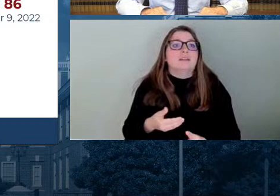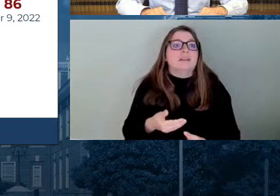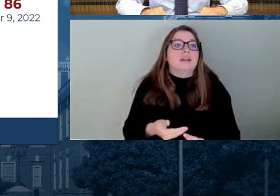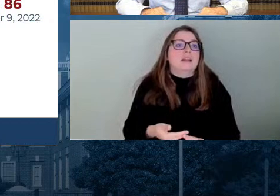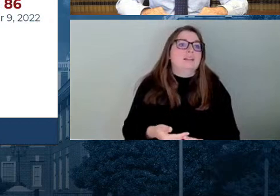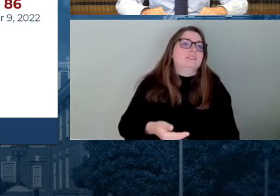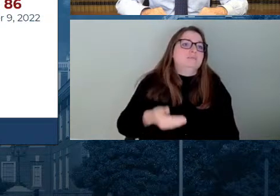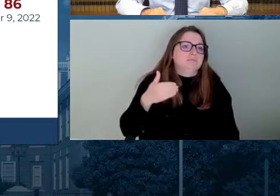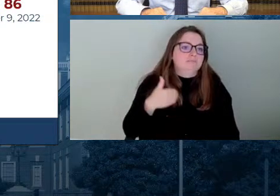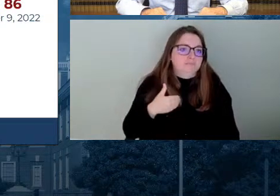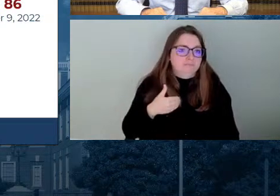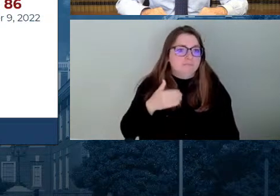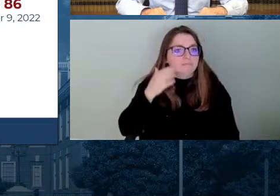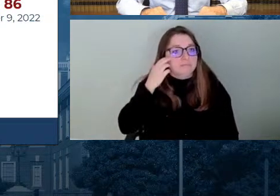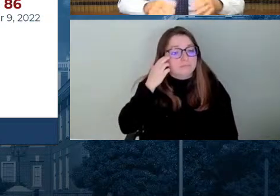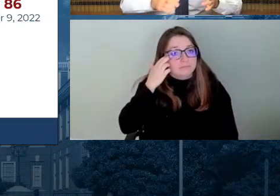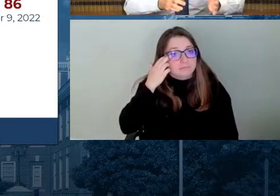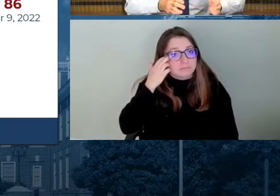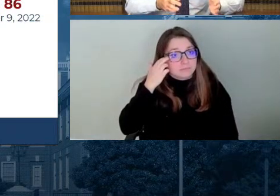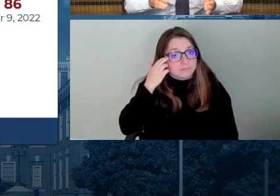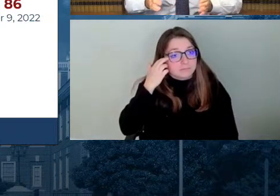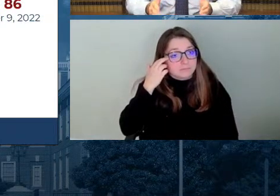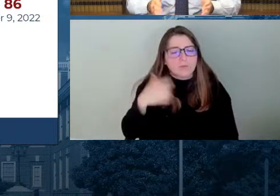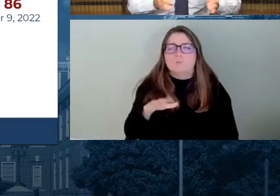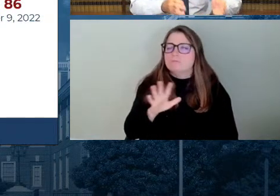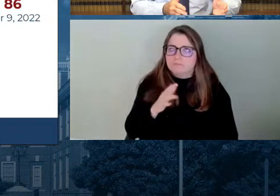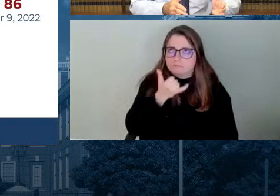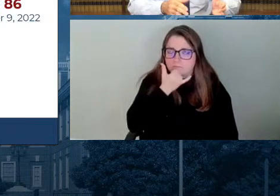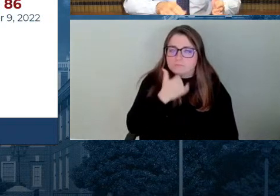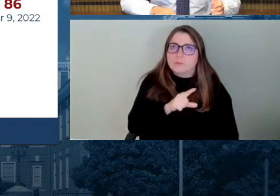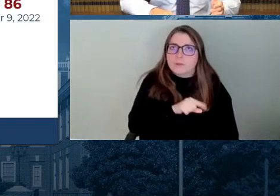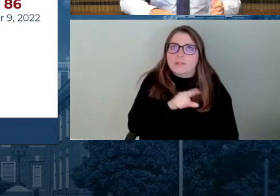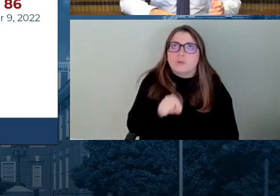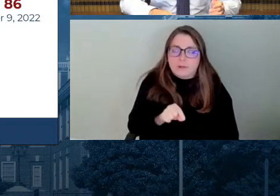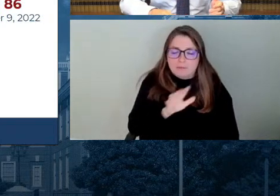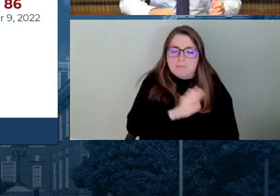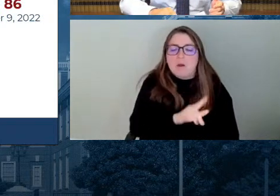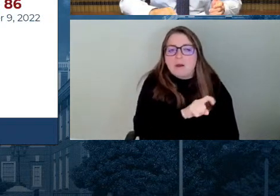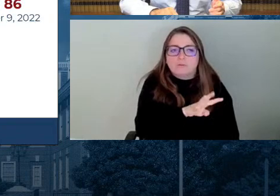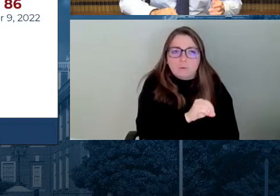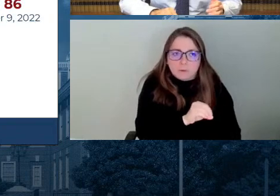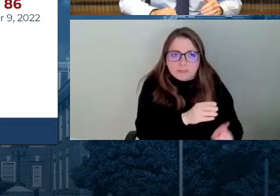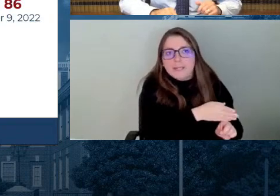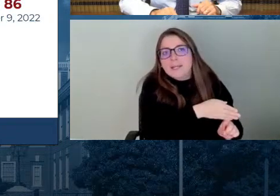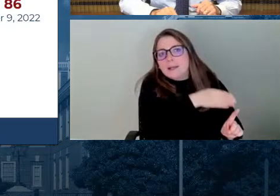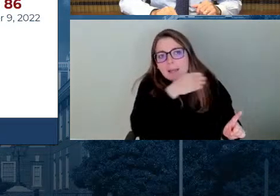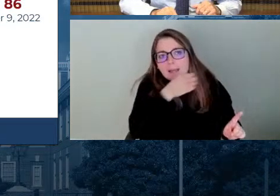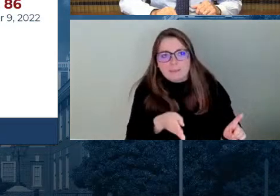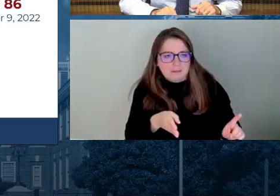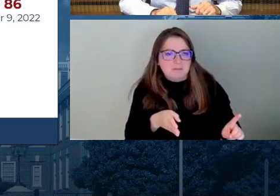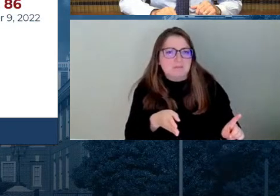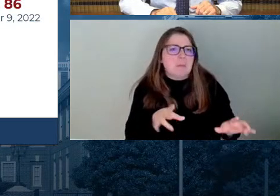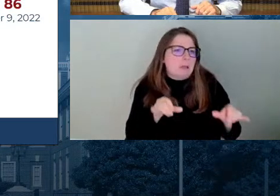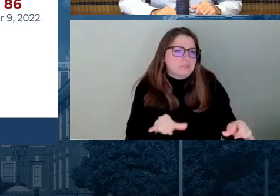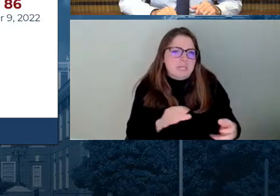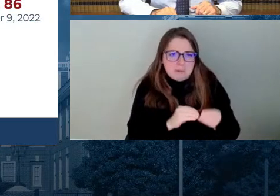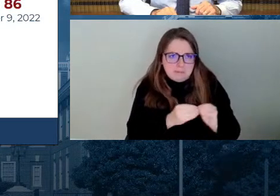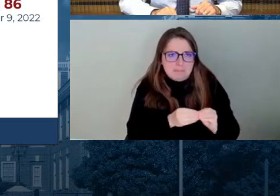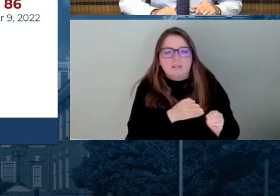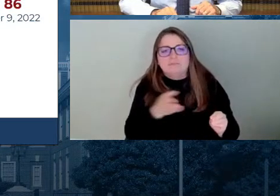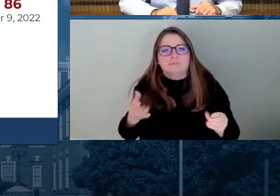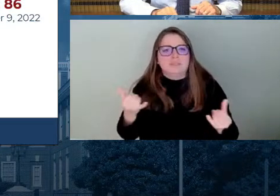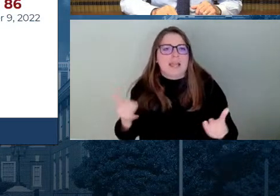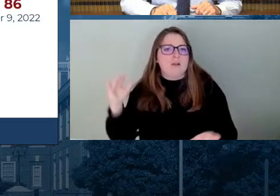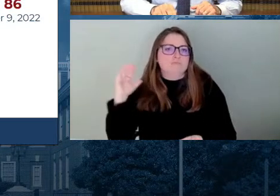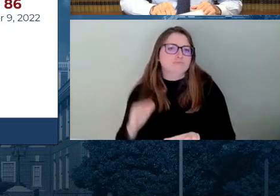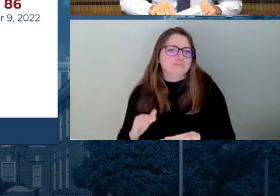this time in 2021. So a little bit, we're down where we were 2 years ago in each of those 2 years, but